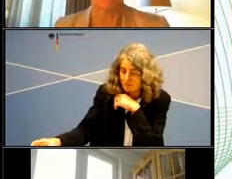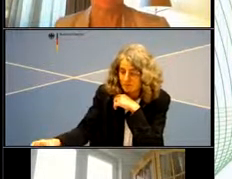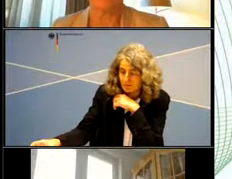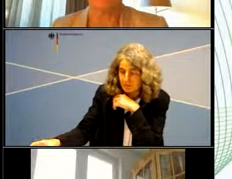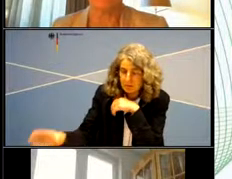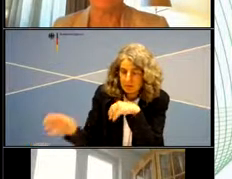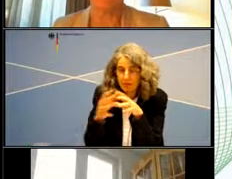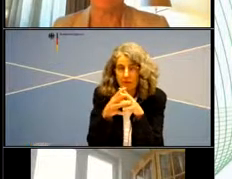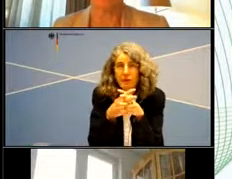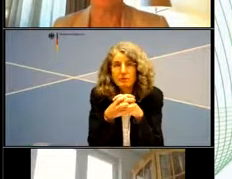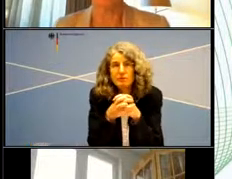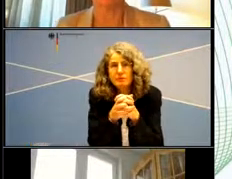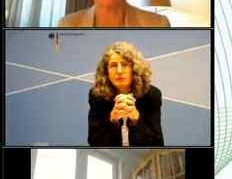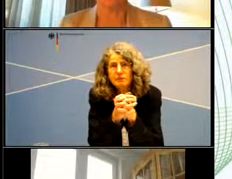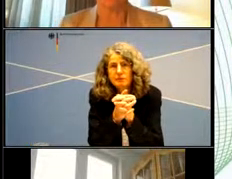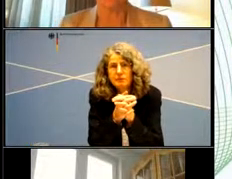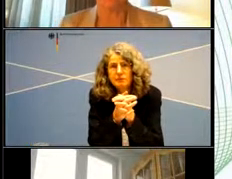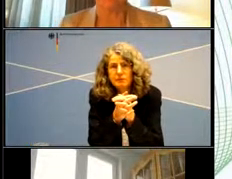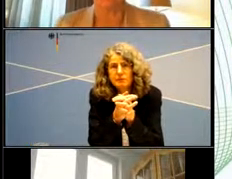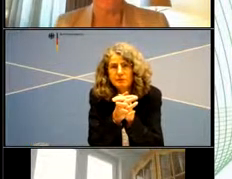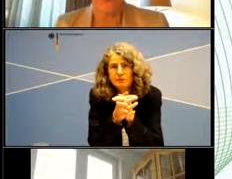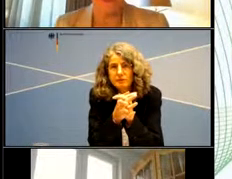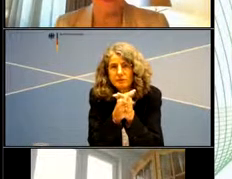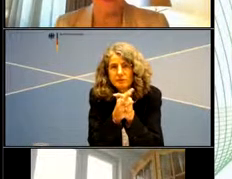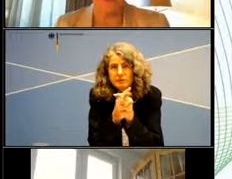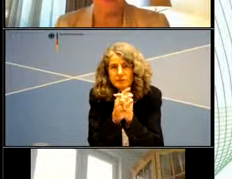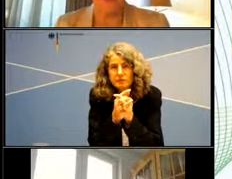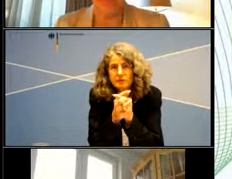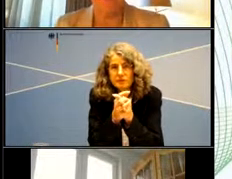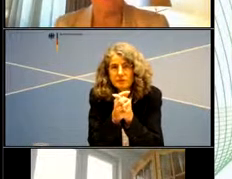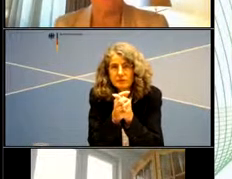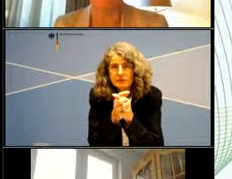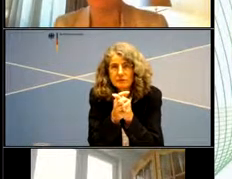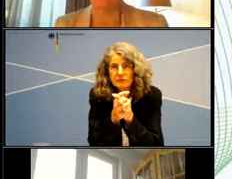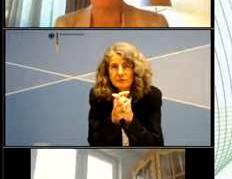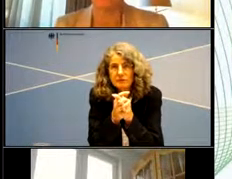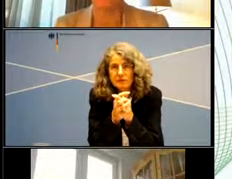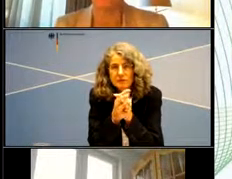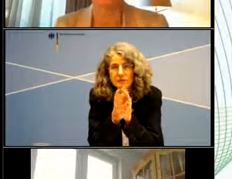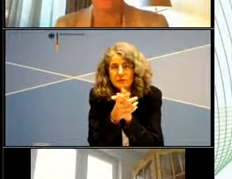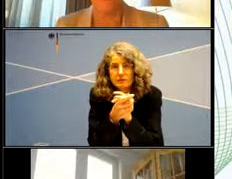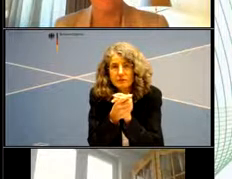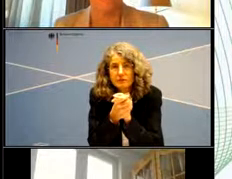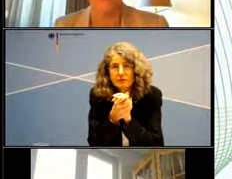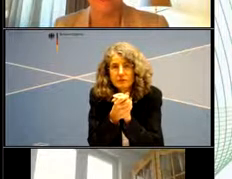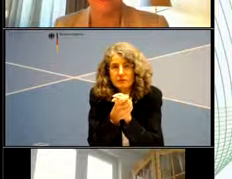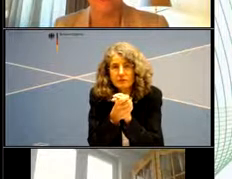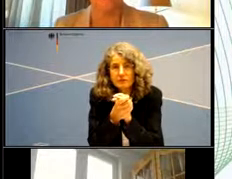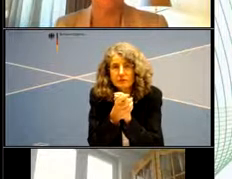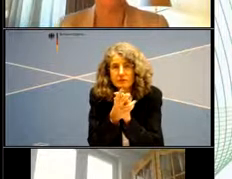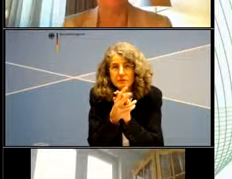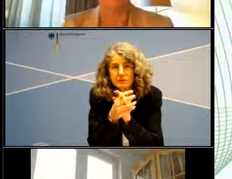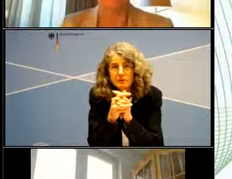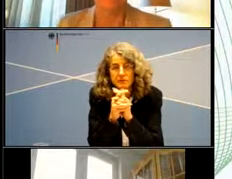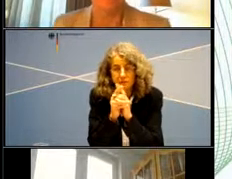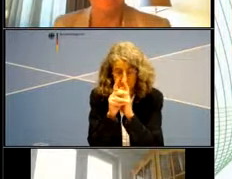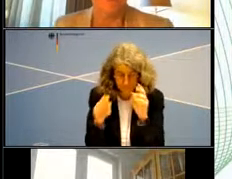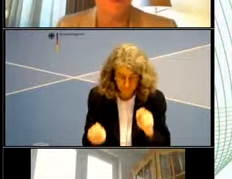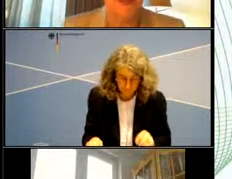we are worried about is that you have a sense of emergency, of urgency. I mean, we have not a generation to change the way we